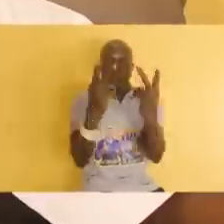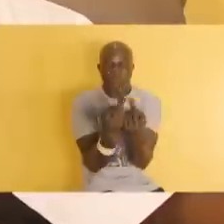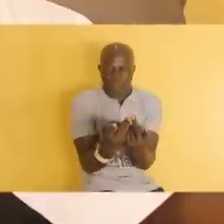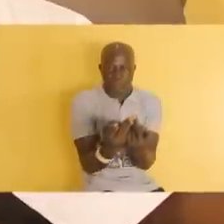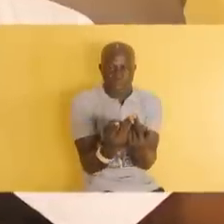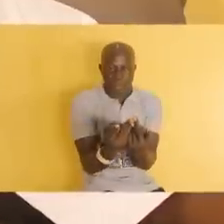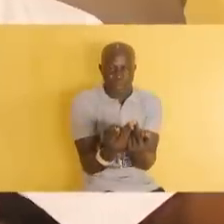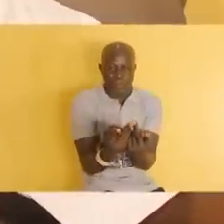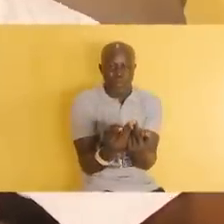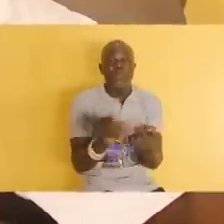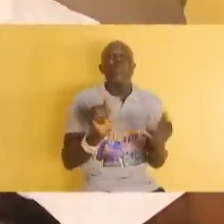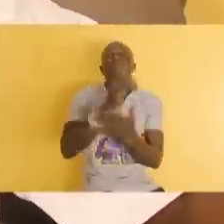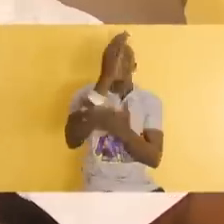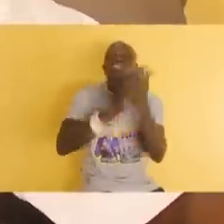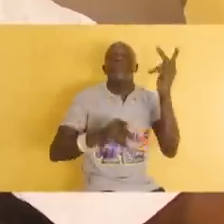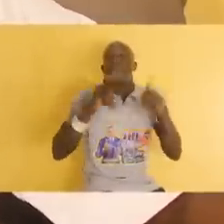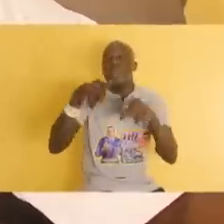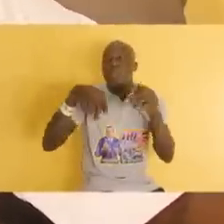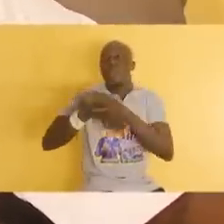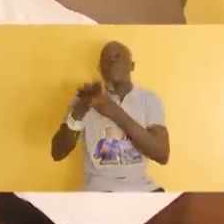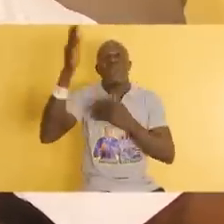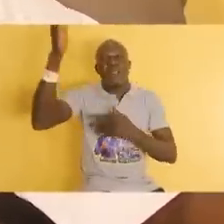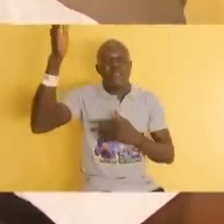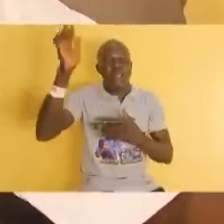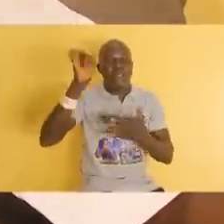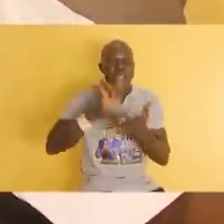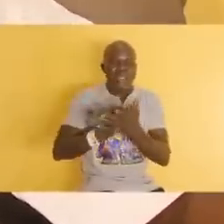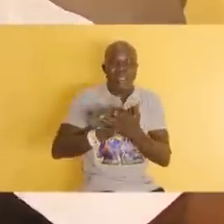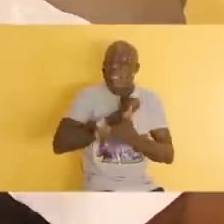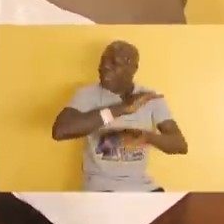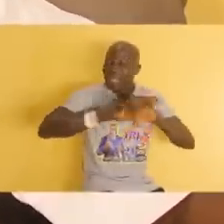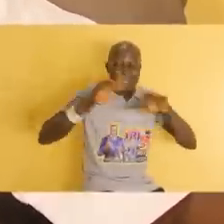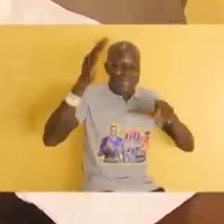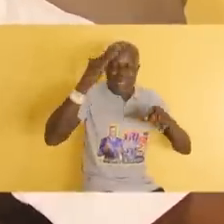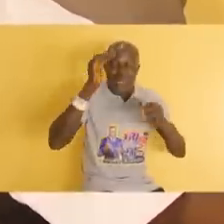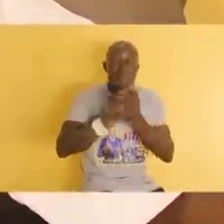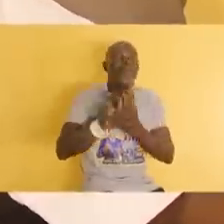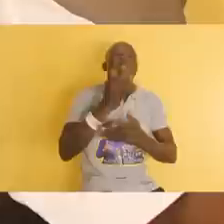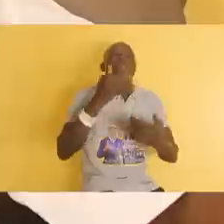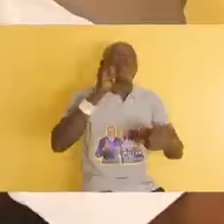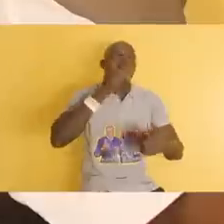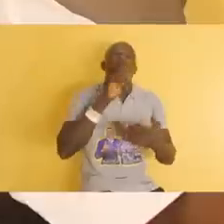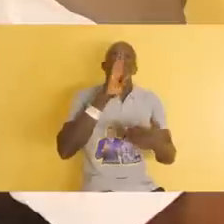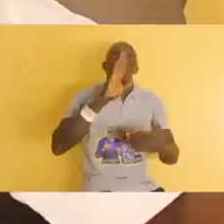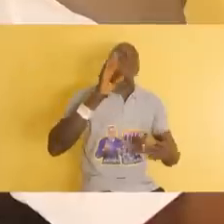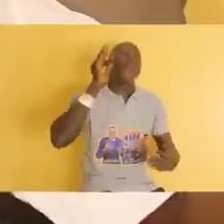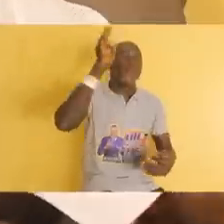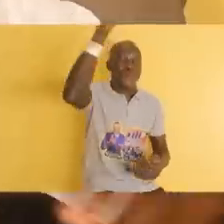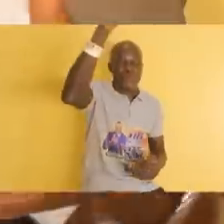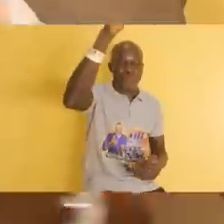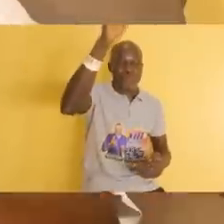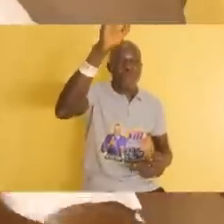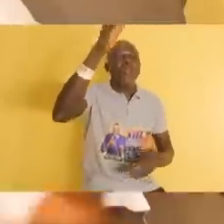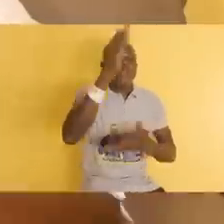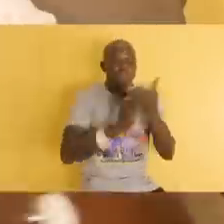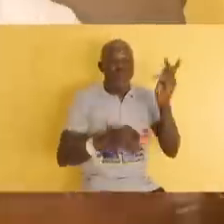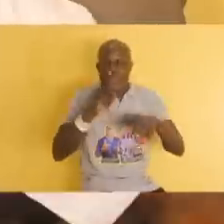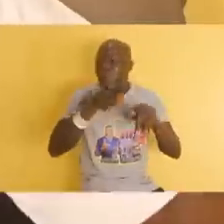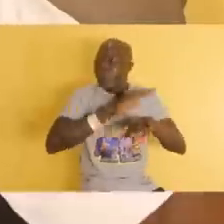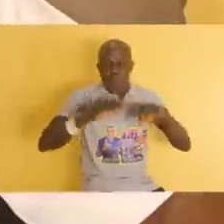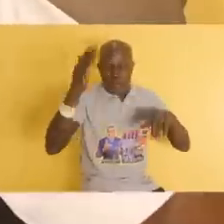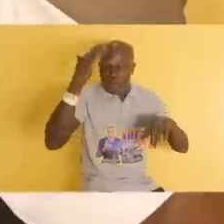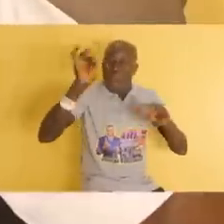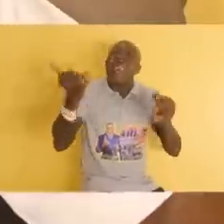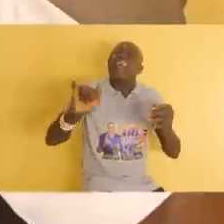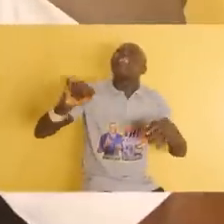in the family house. I want come back here. There are some that. Hey, you can never know that they have a brighter future. I want go, my even those who